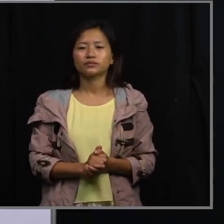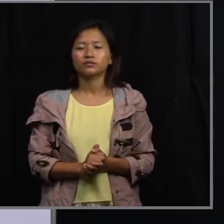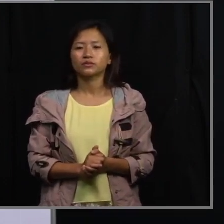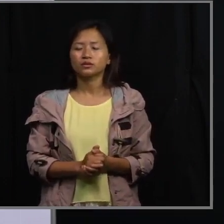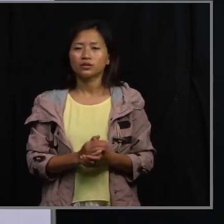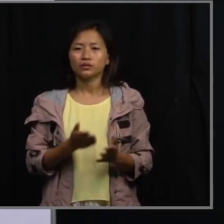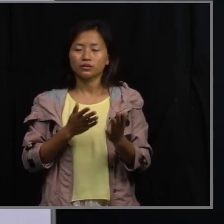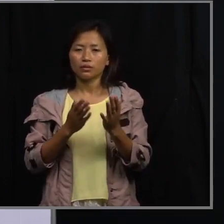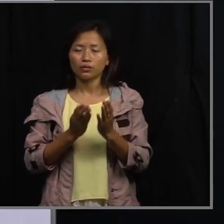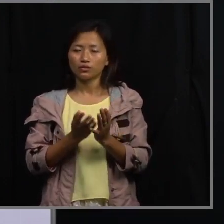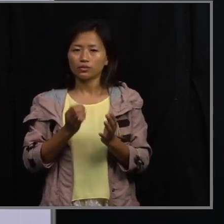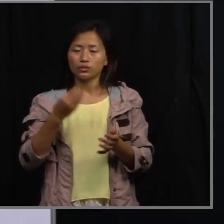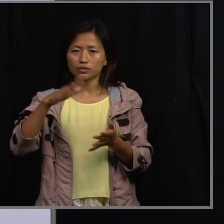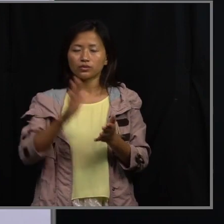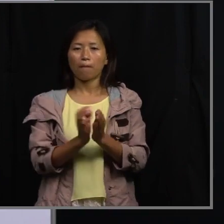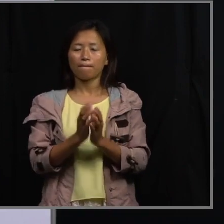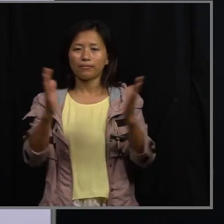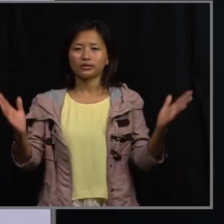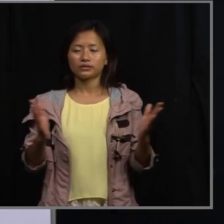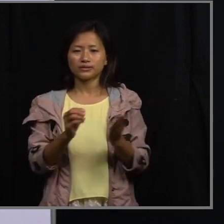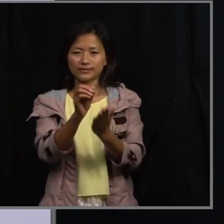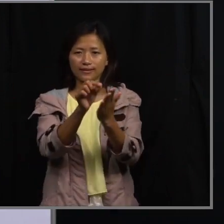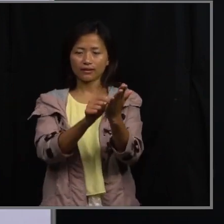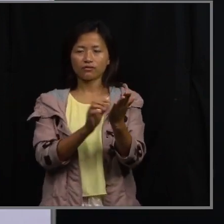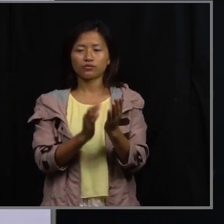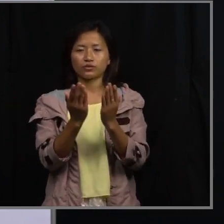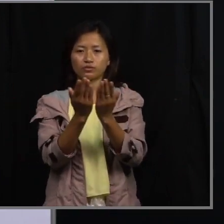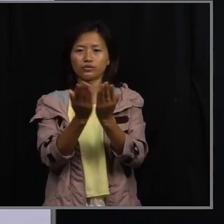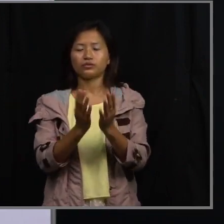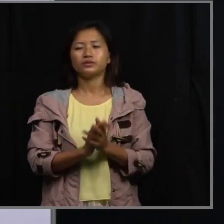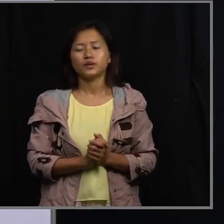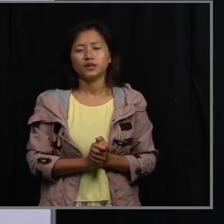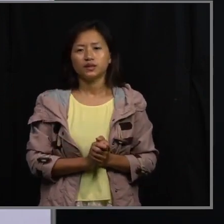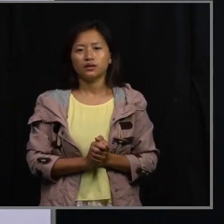can go much detail in your from your book. Okay,